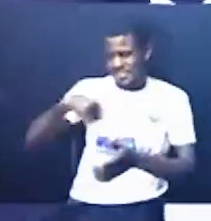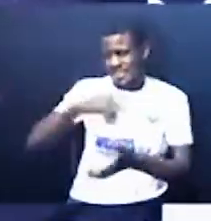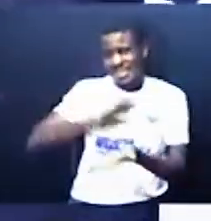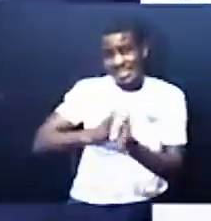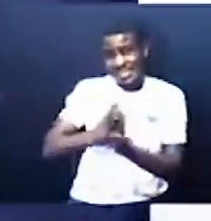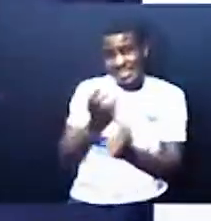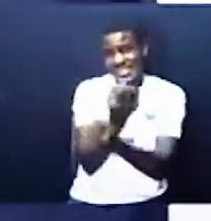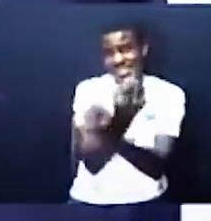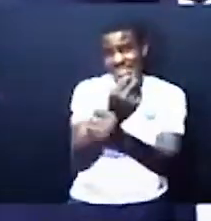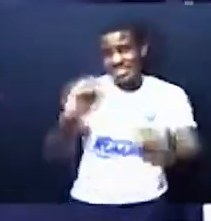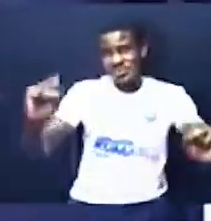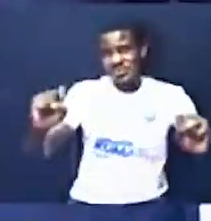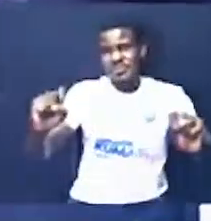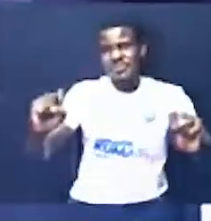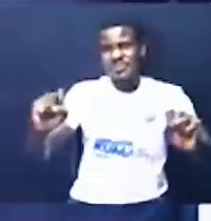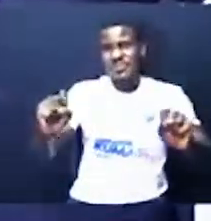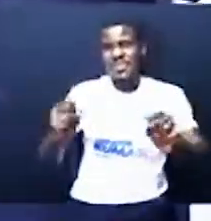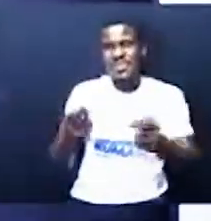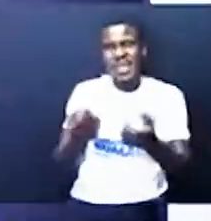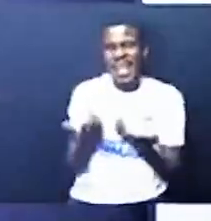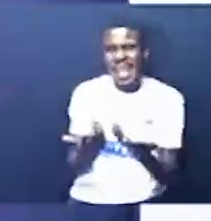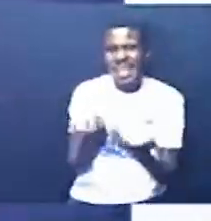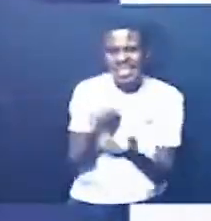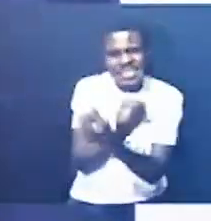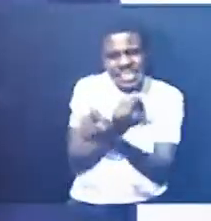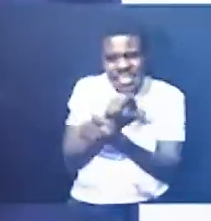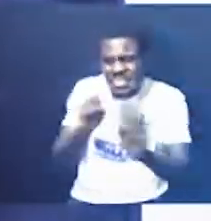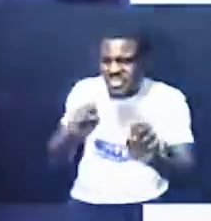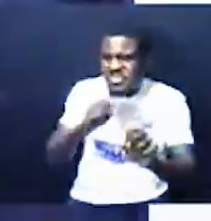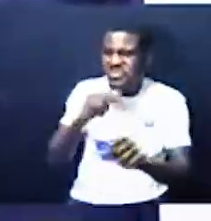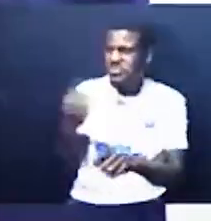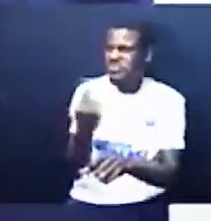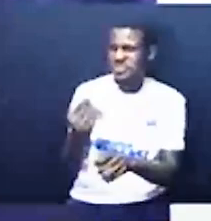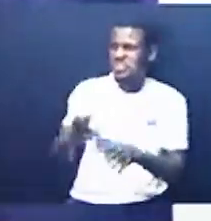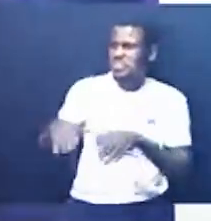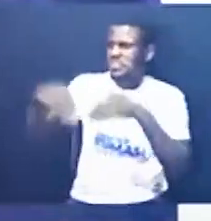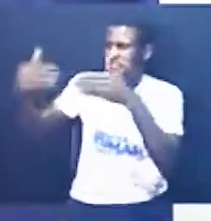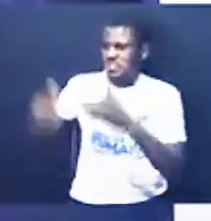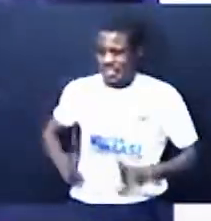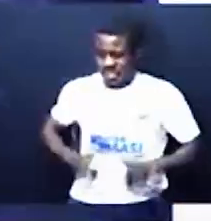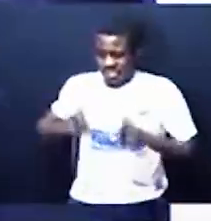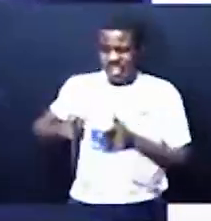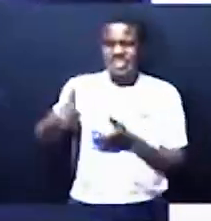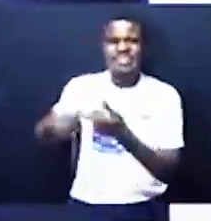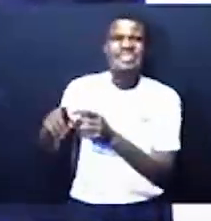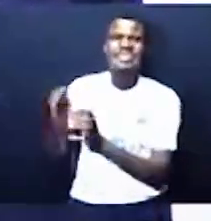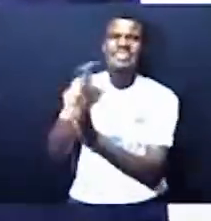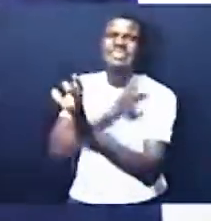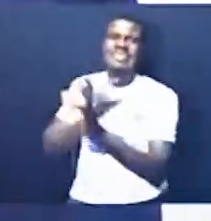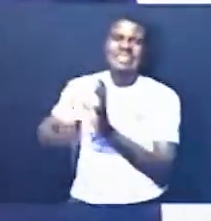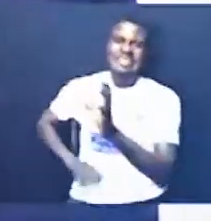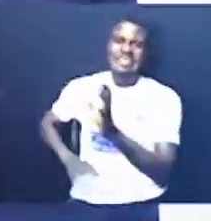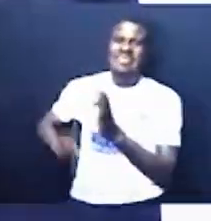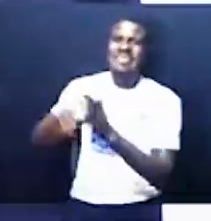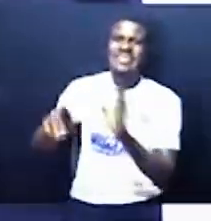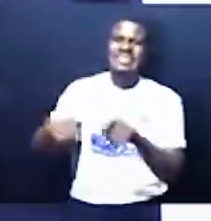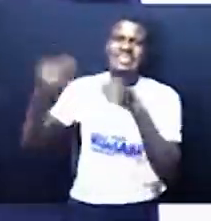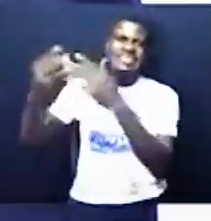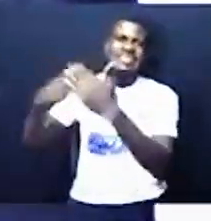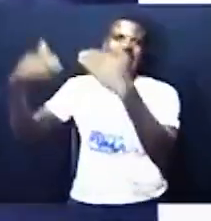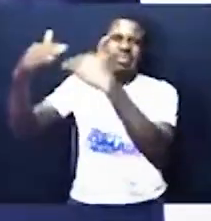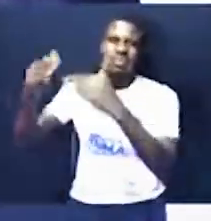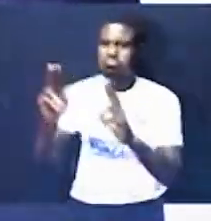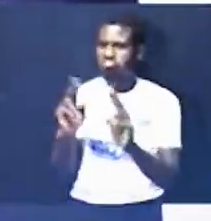saved. When we talk about salvation, not only giving our life to Christ and making it to heaven, but total